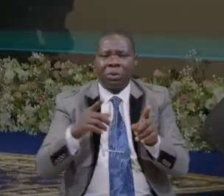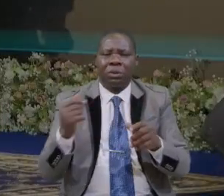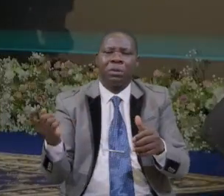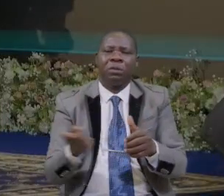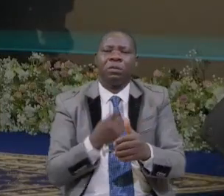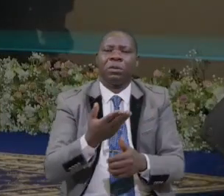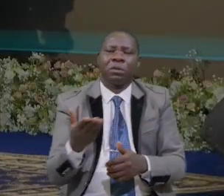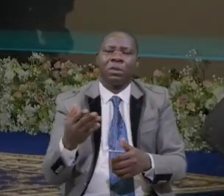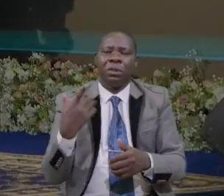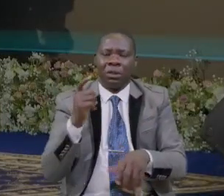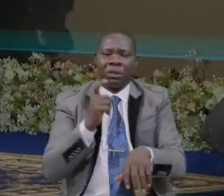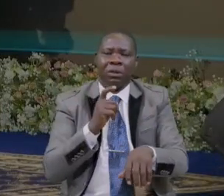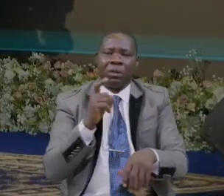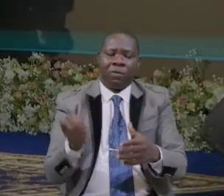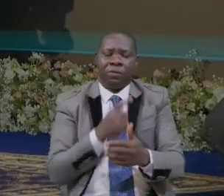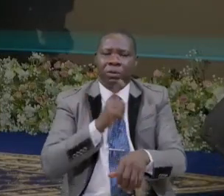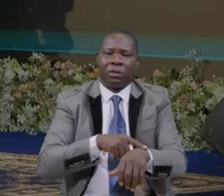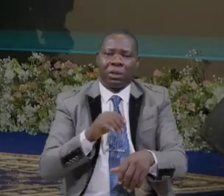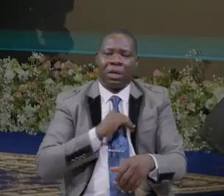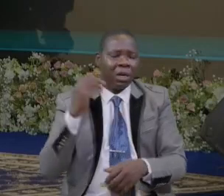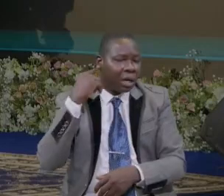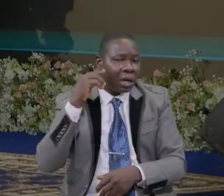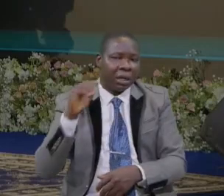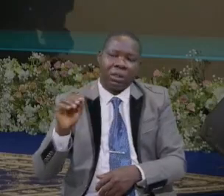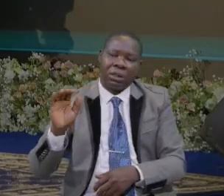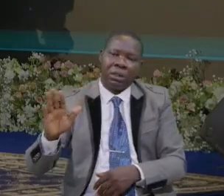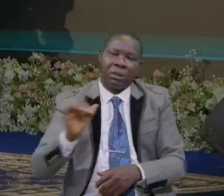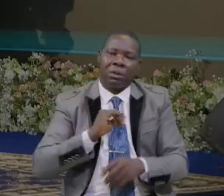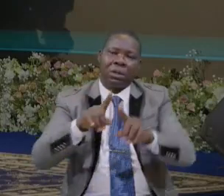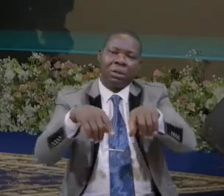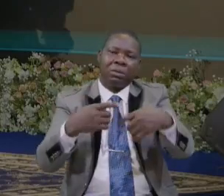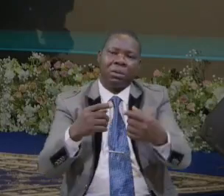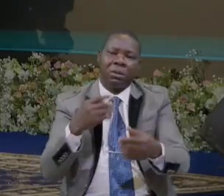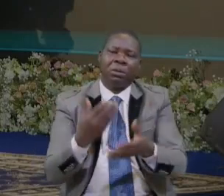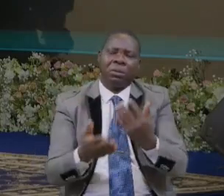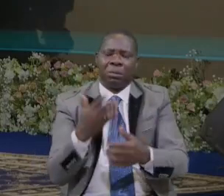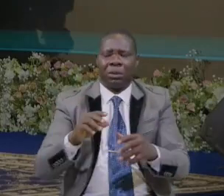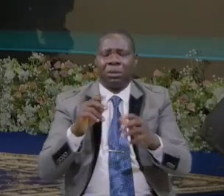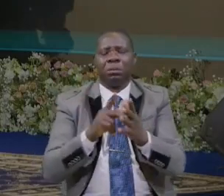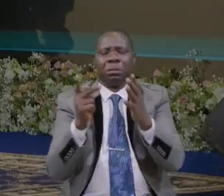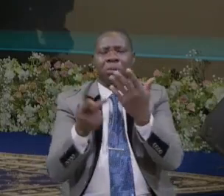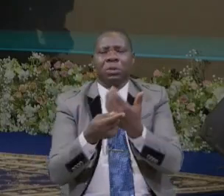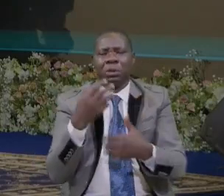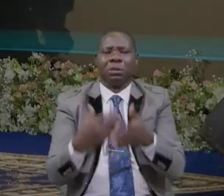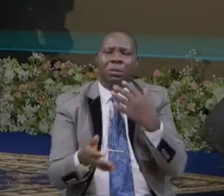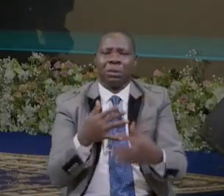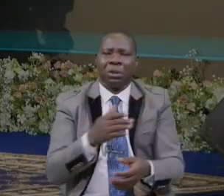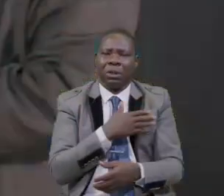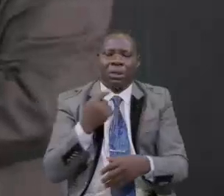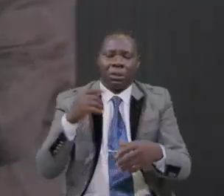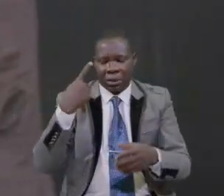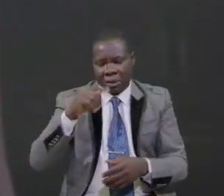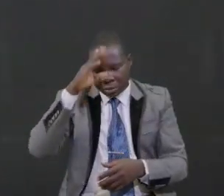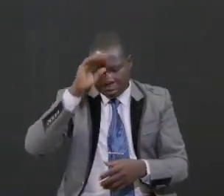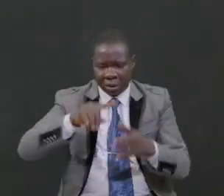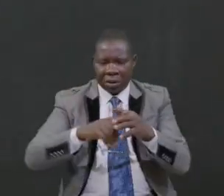the first time I heard him, I went to, maybe a crusade or whatever, and the man began to preach. I was enjoying